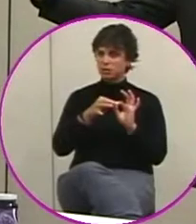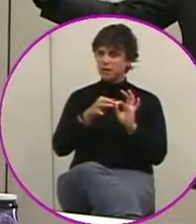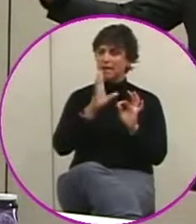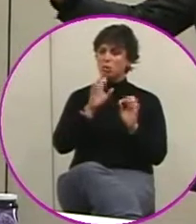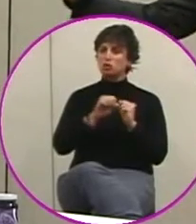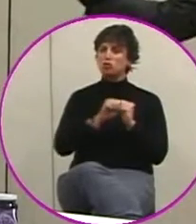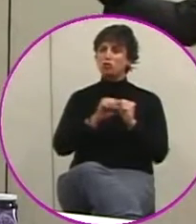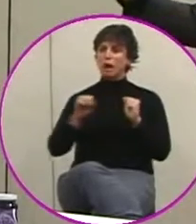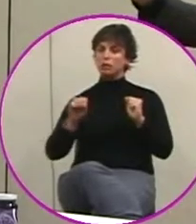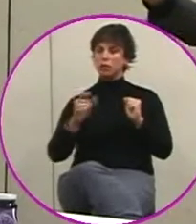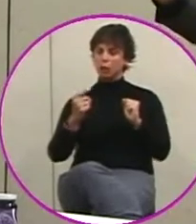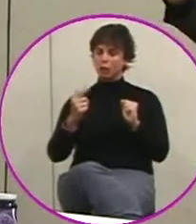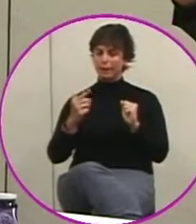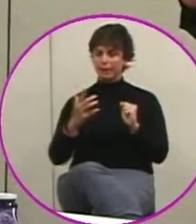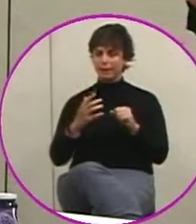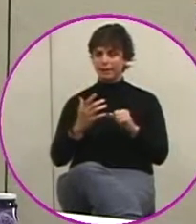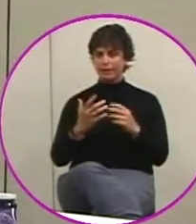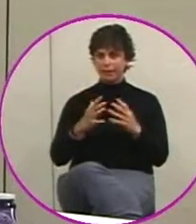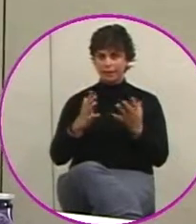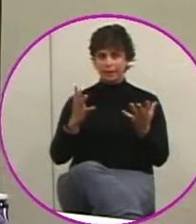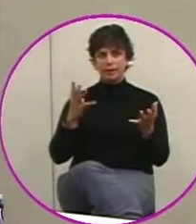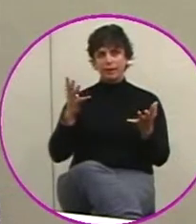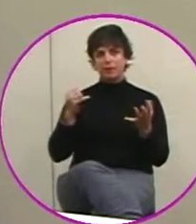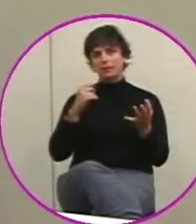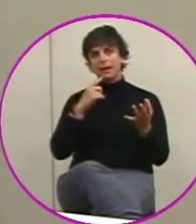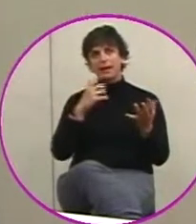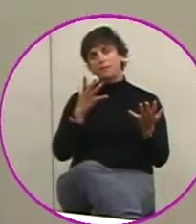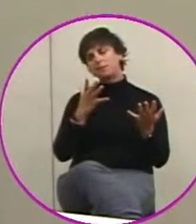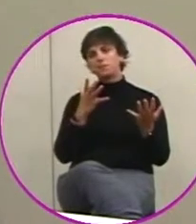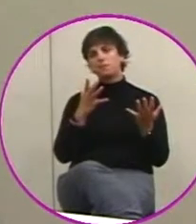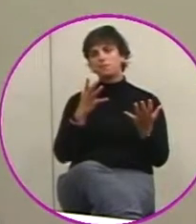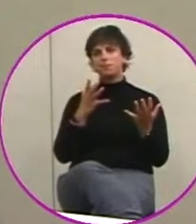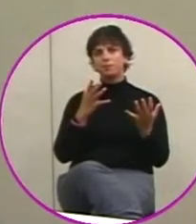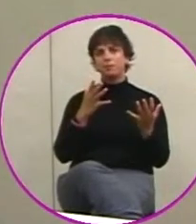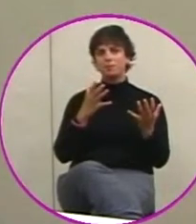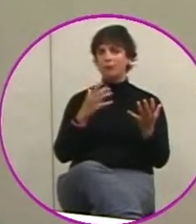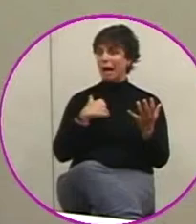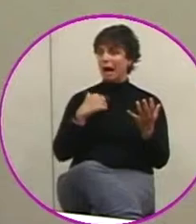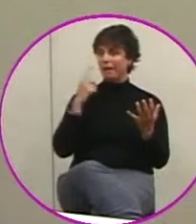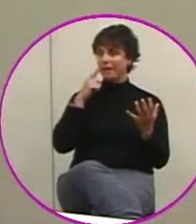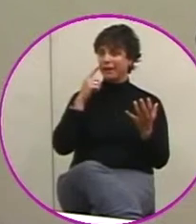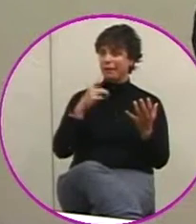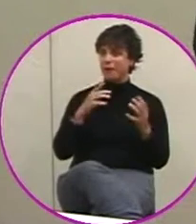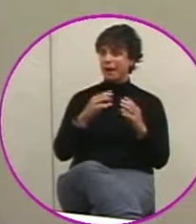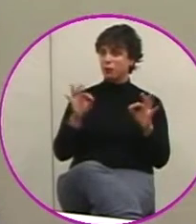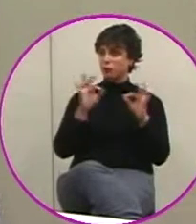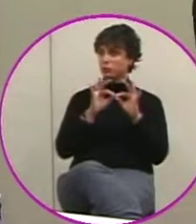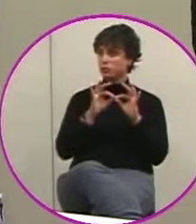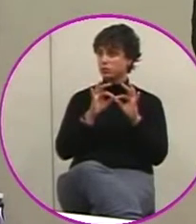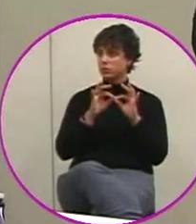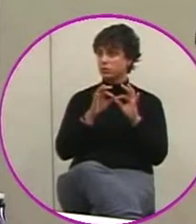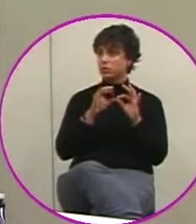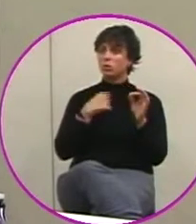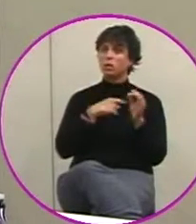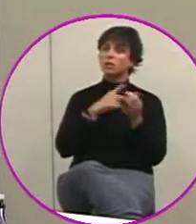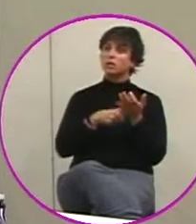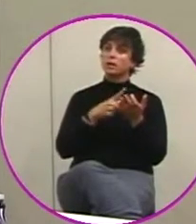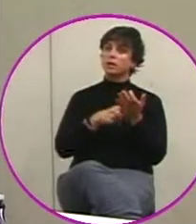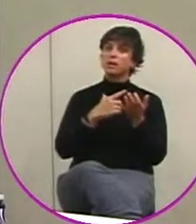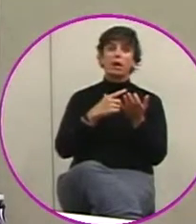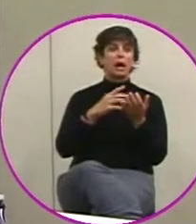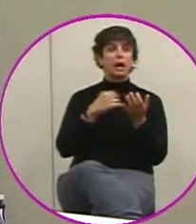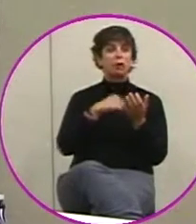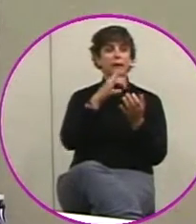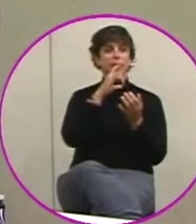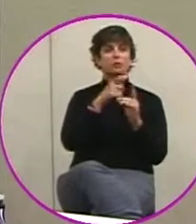little bit here and extrapolate and say, I think it matters. And when we talk about our kids who come in particular